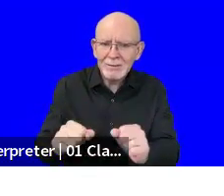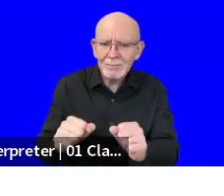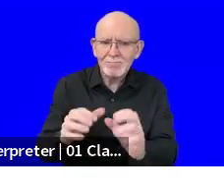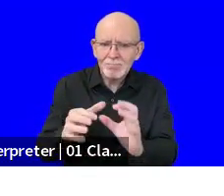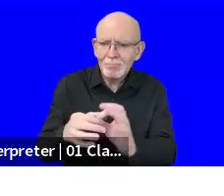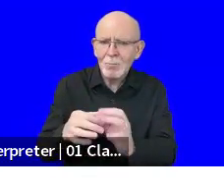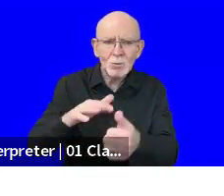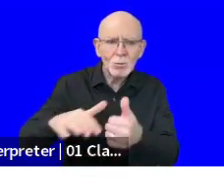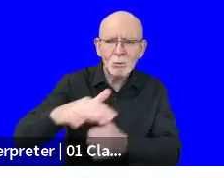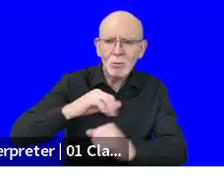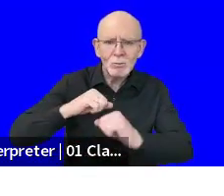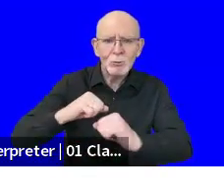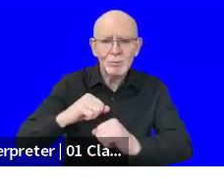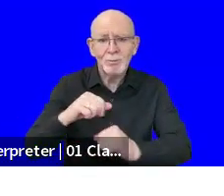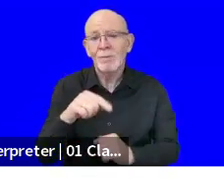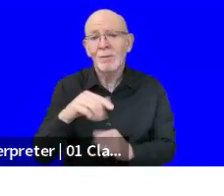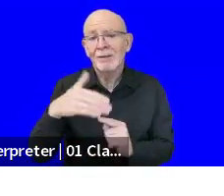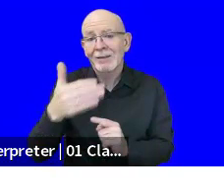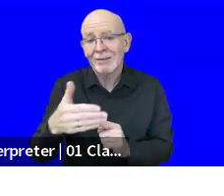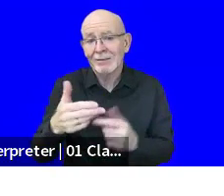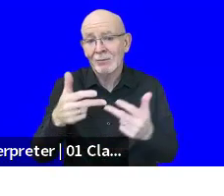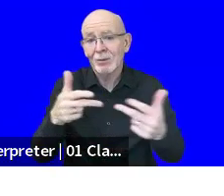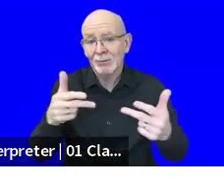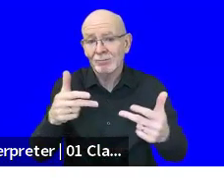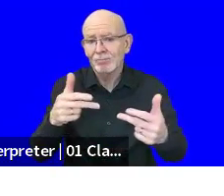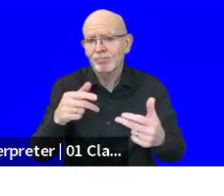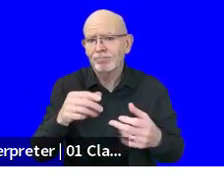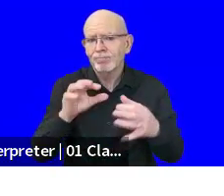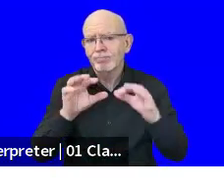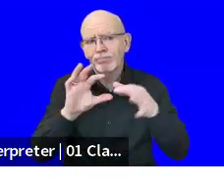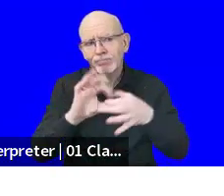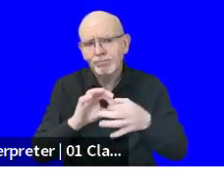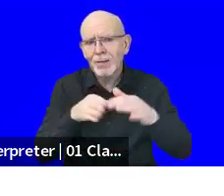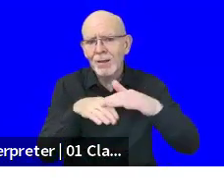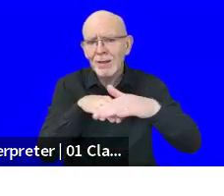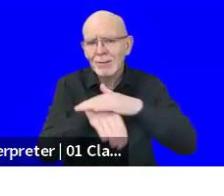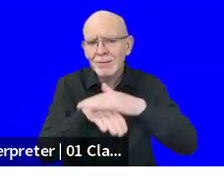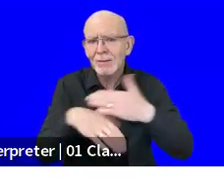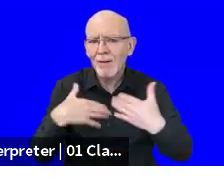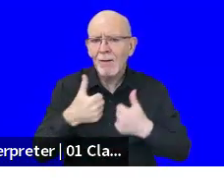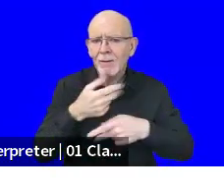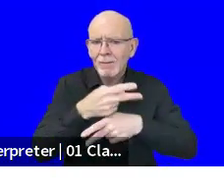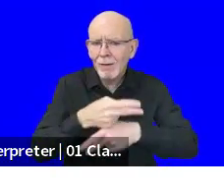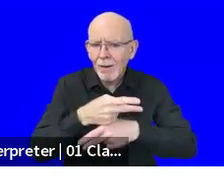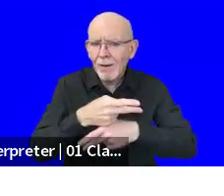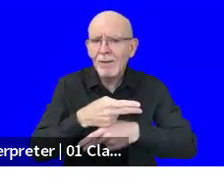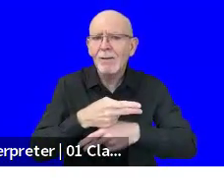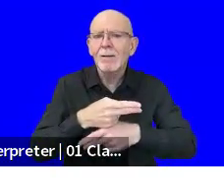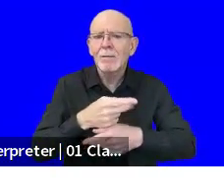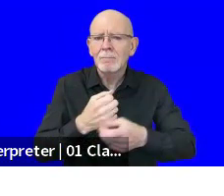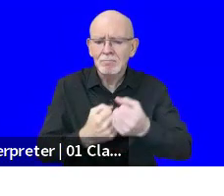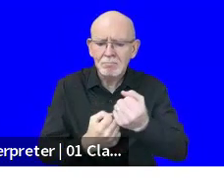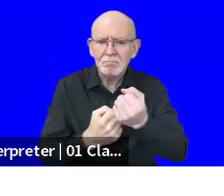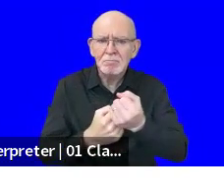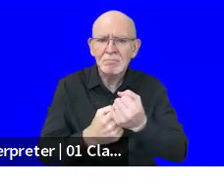disabilities and the role of social protection in facilitating this access. The penultimate webinar will be on